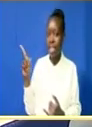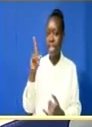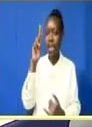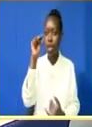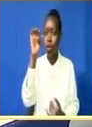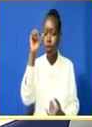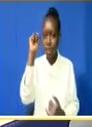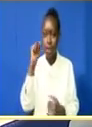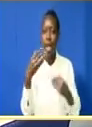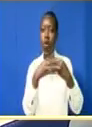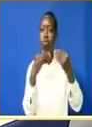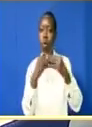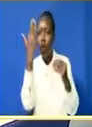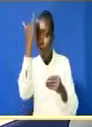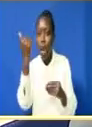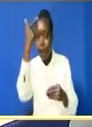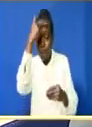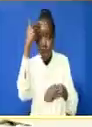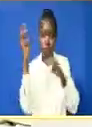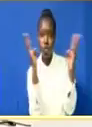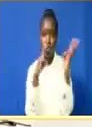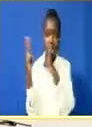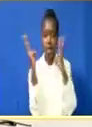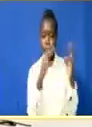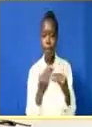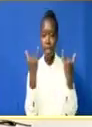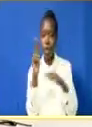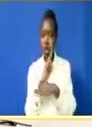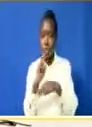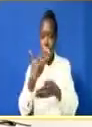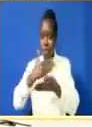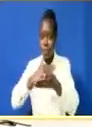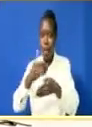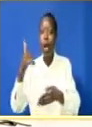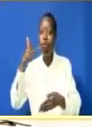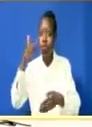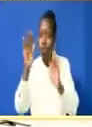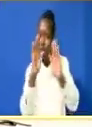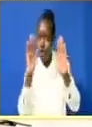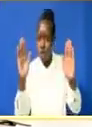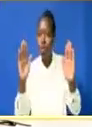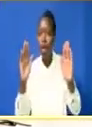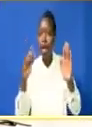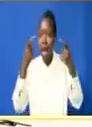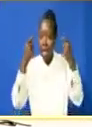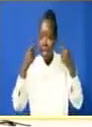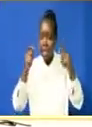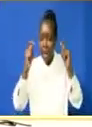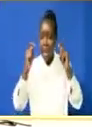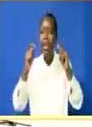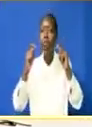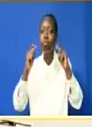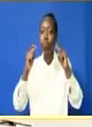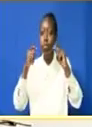to wind. Okay. Now, use your digital devices mm-hmm. and find out how these sand dunes are formed